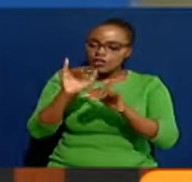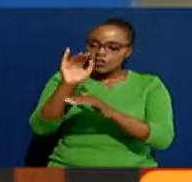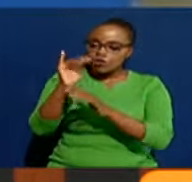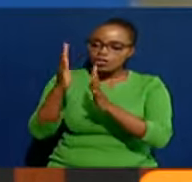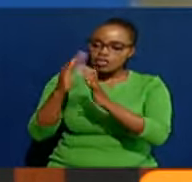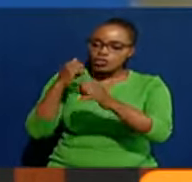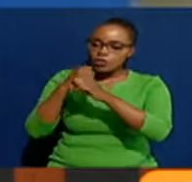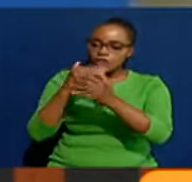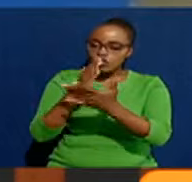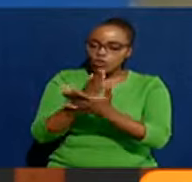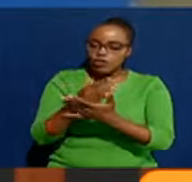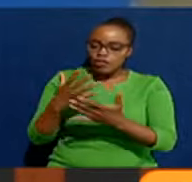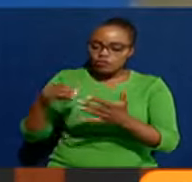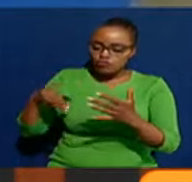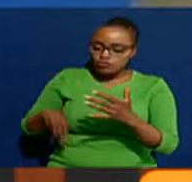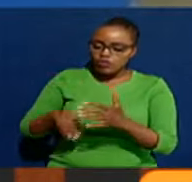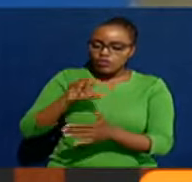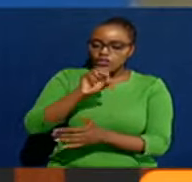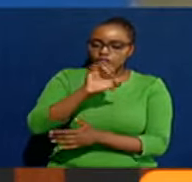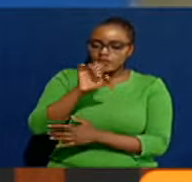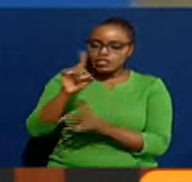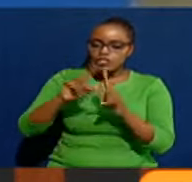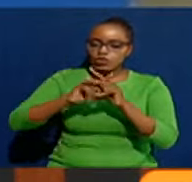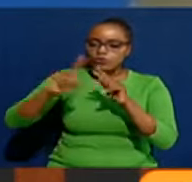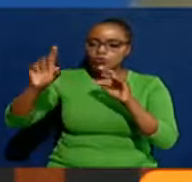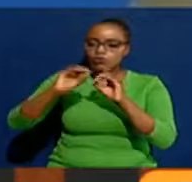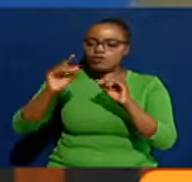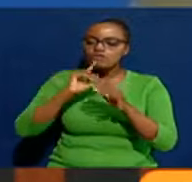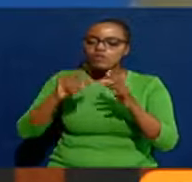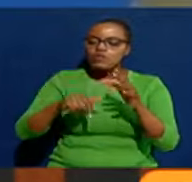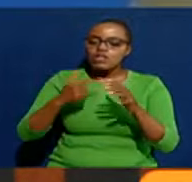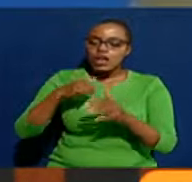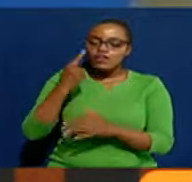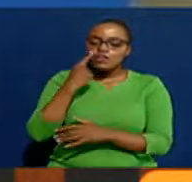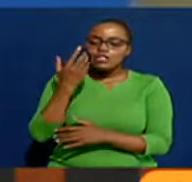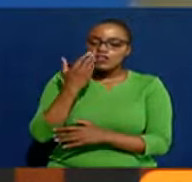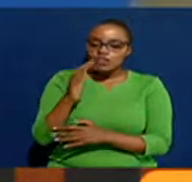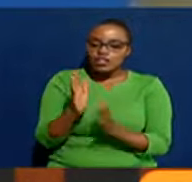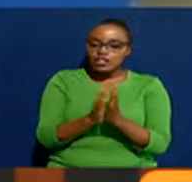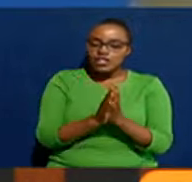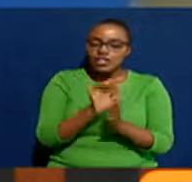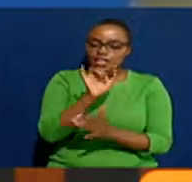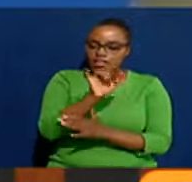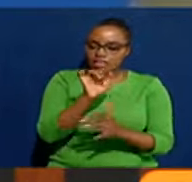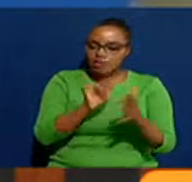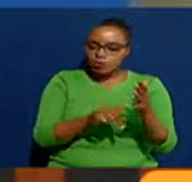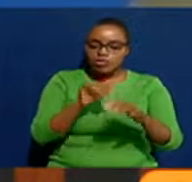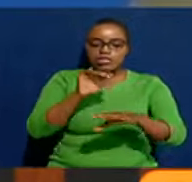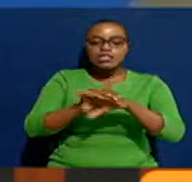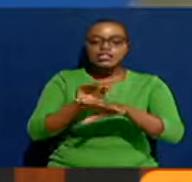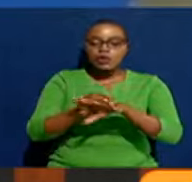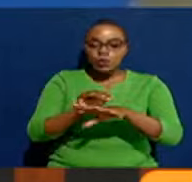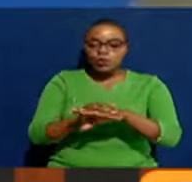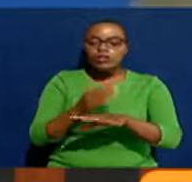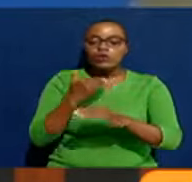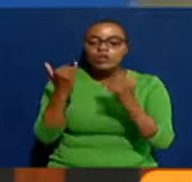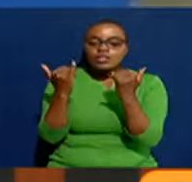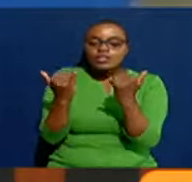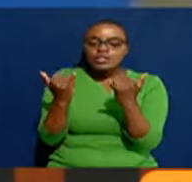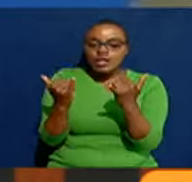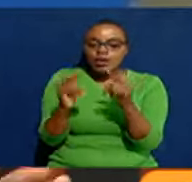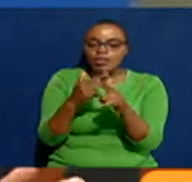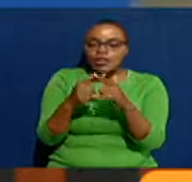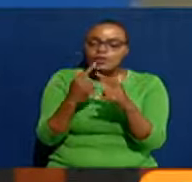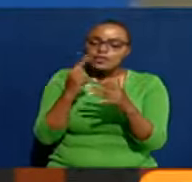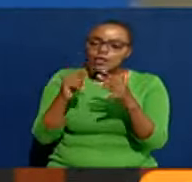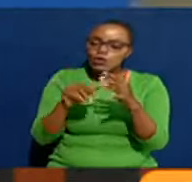ensure that they don't pocket the seeds and run away with them. They said, we have seen this and this, it is good. We want it now. Then we kept